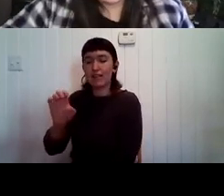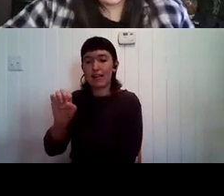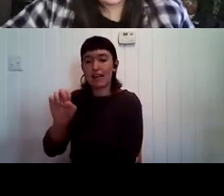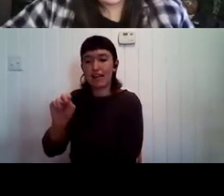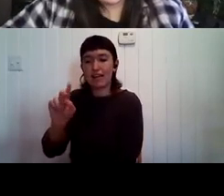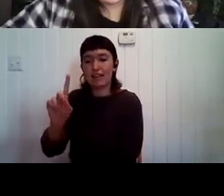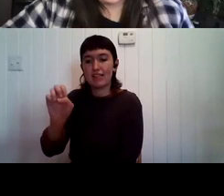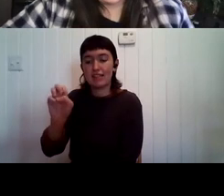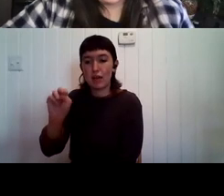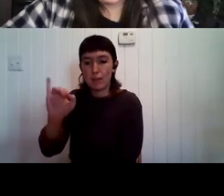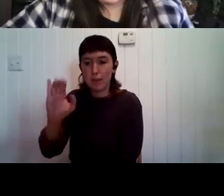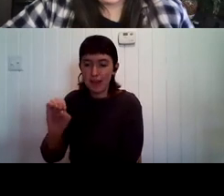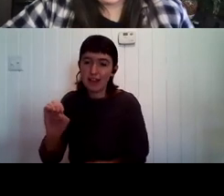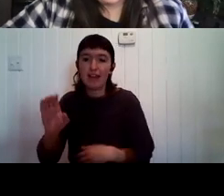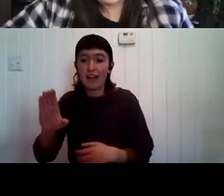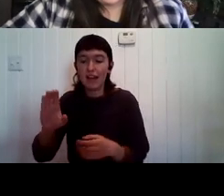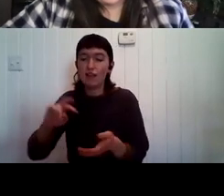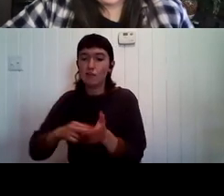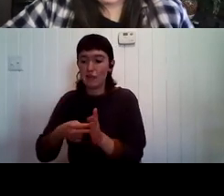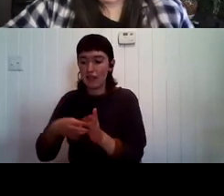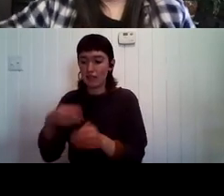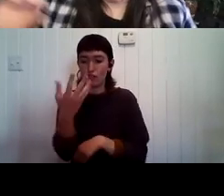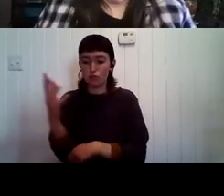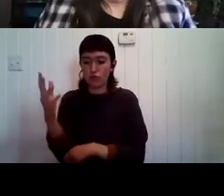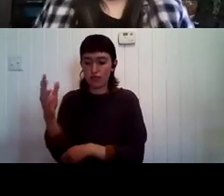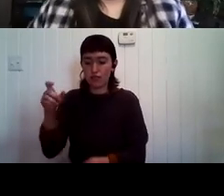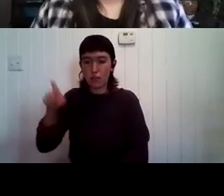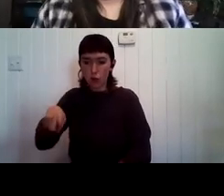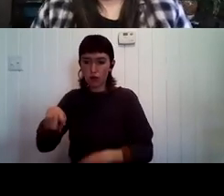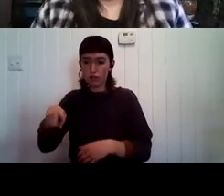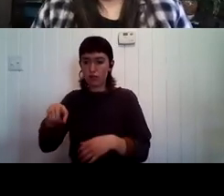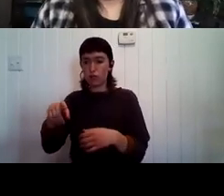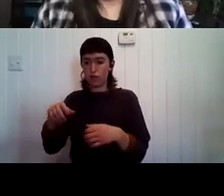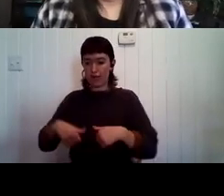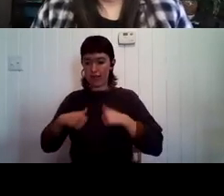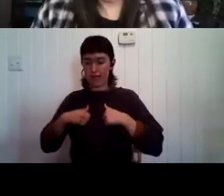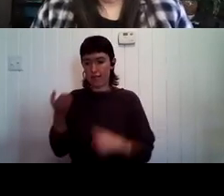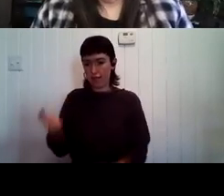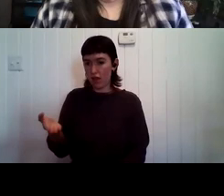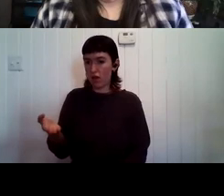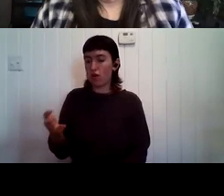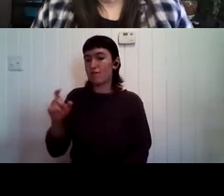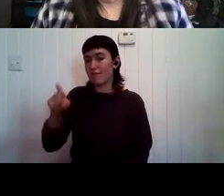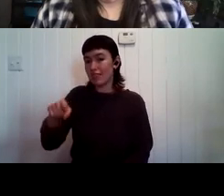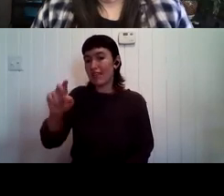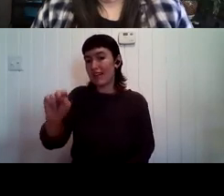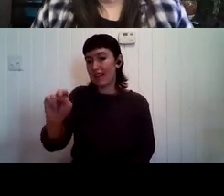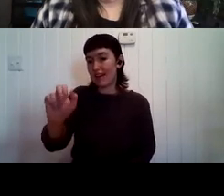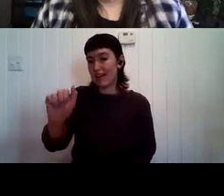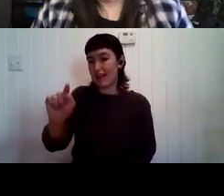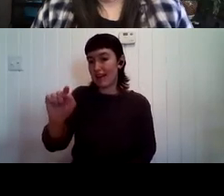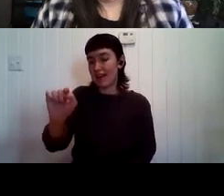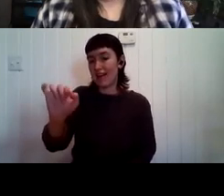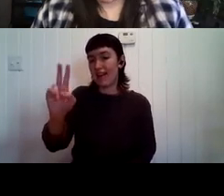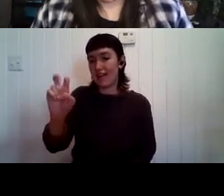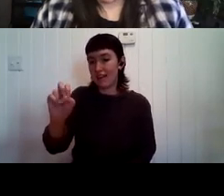trees, be sure to do it in a way that these are native trees to that area. It reminds me of a movie called Little Big